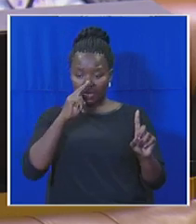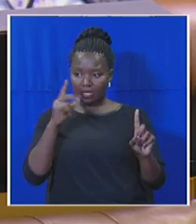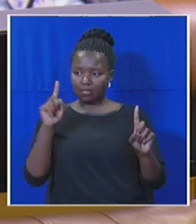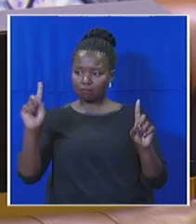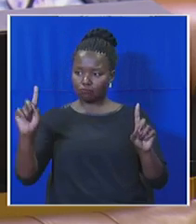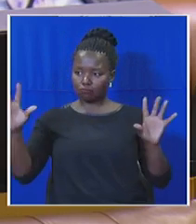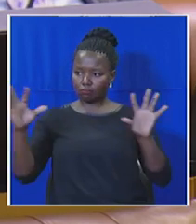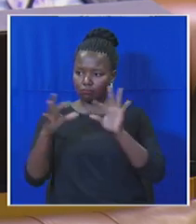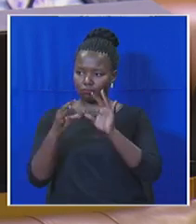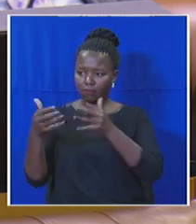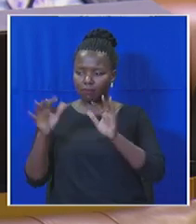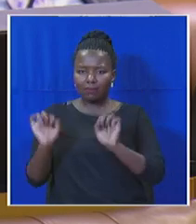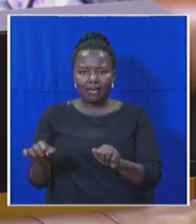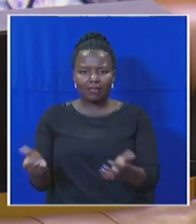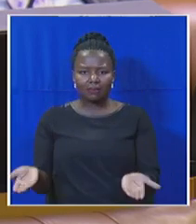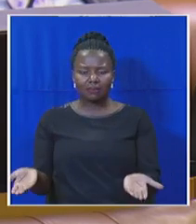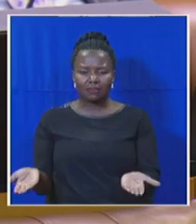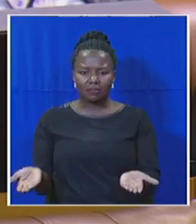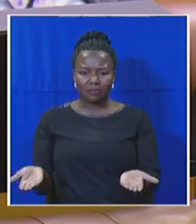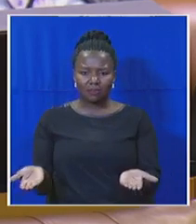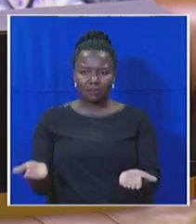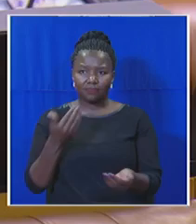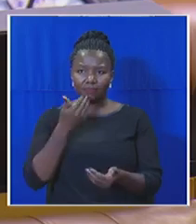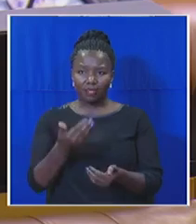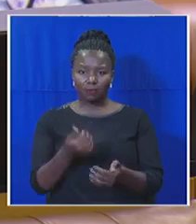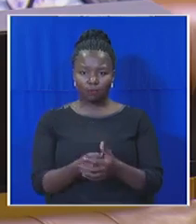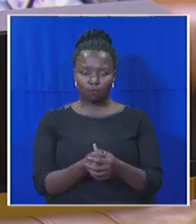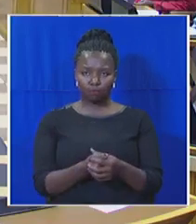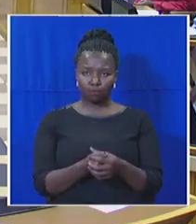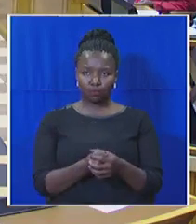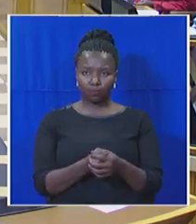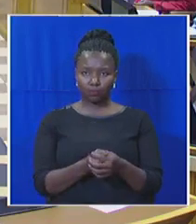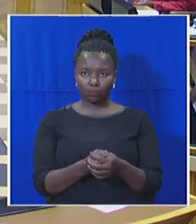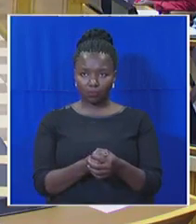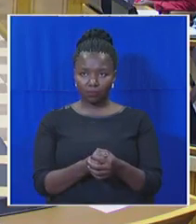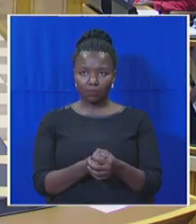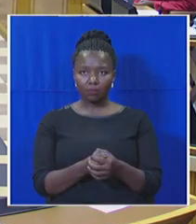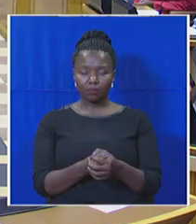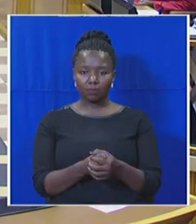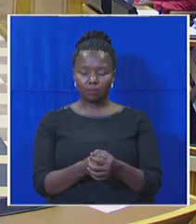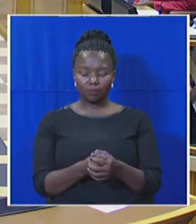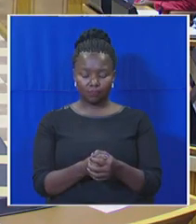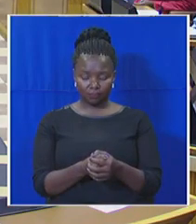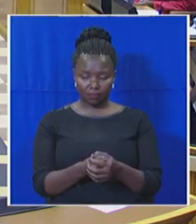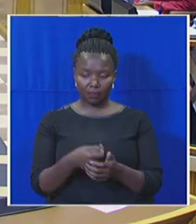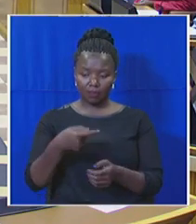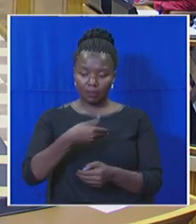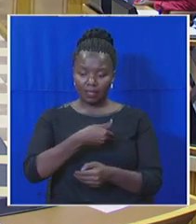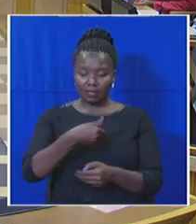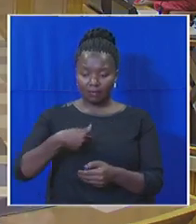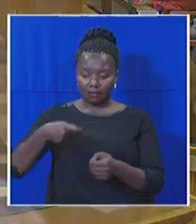secure borders alongside a Palestinian state? Thank you. Honorable President. Thank you, Honorable